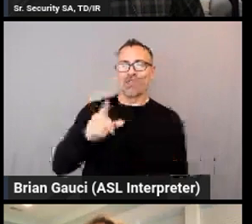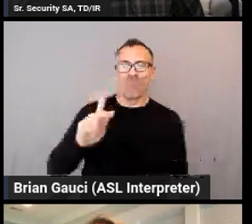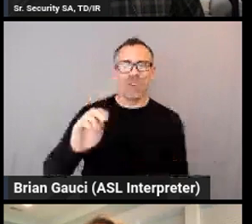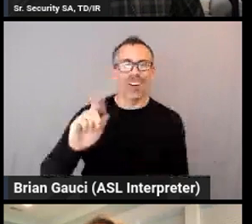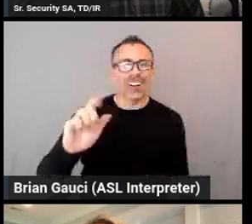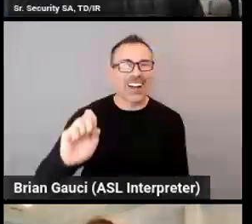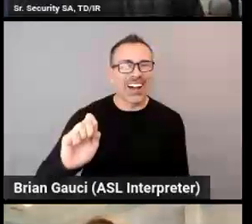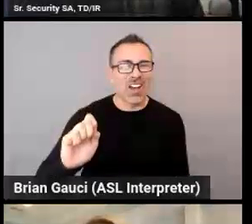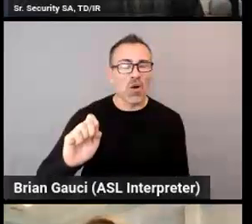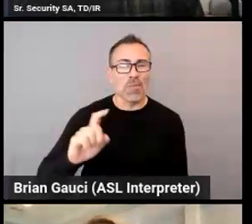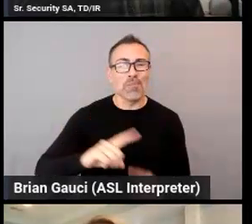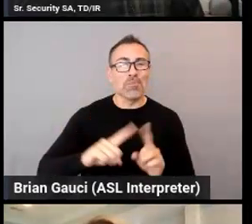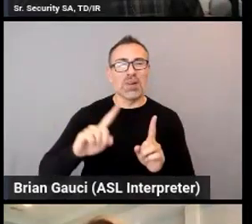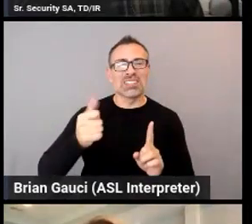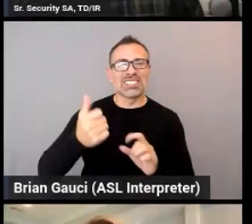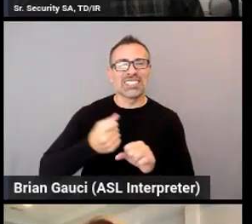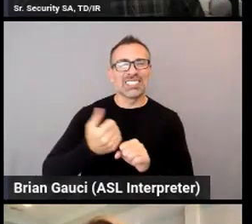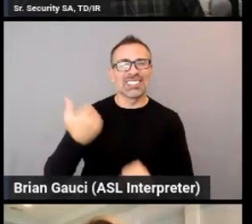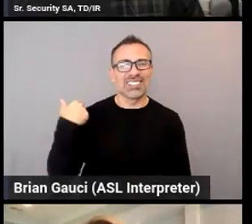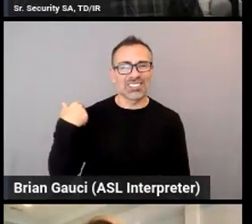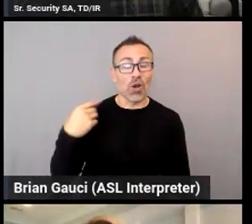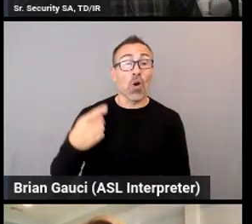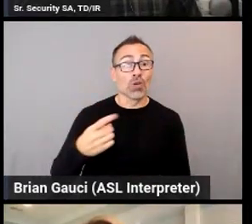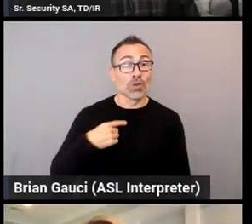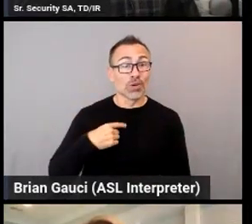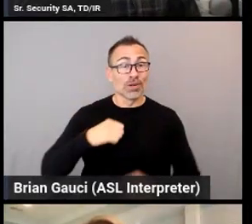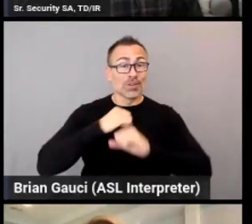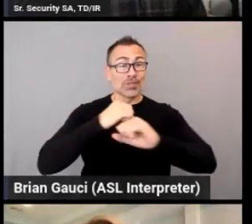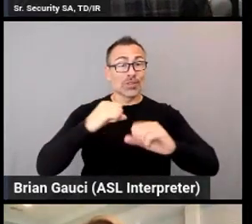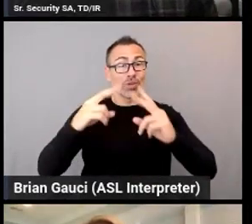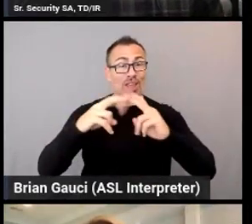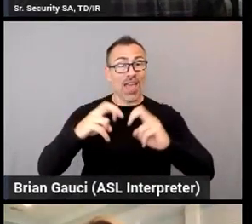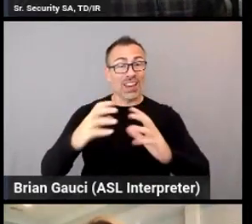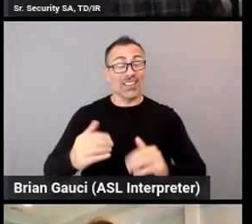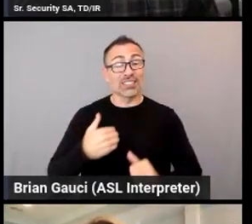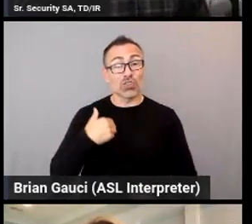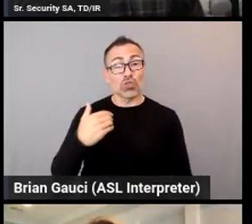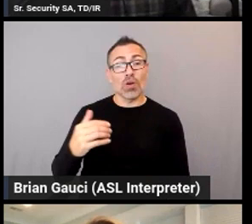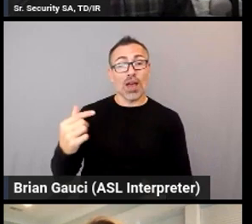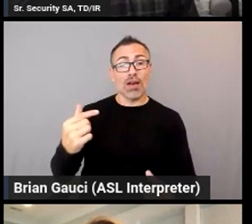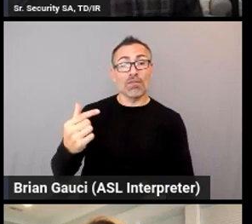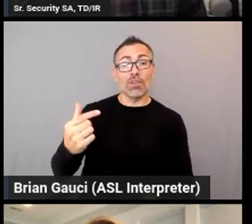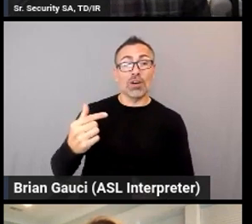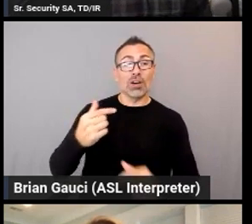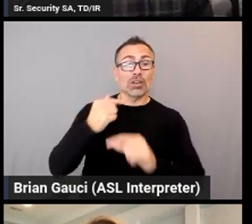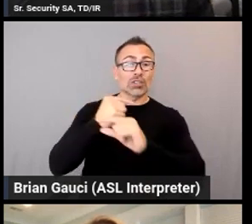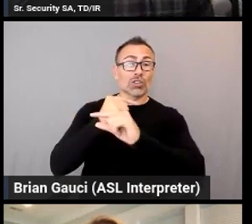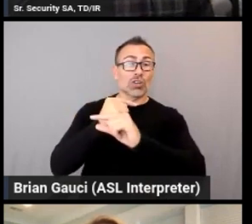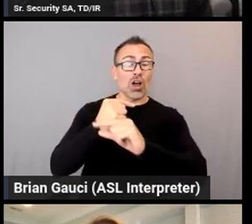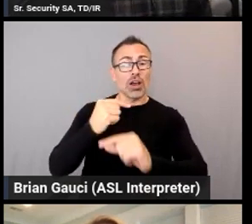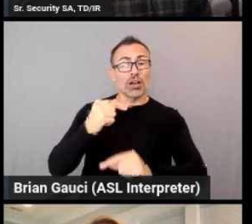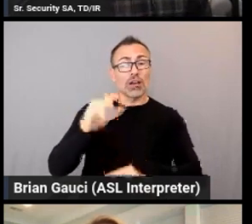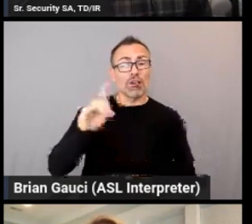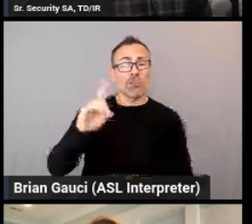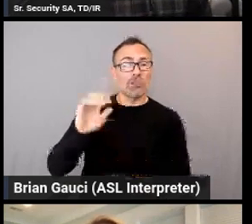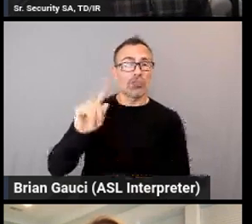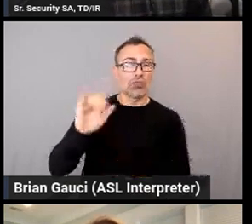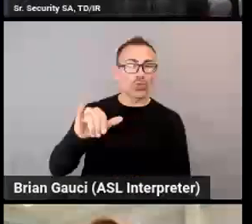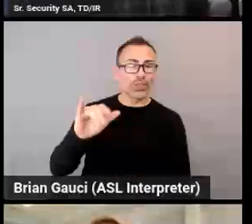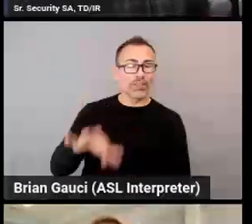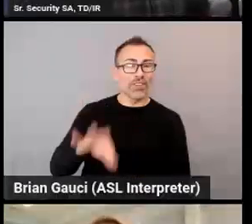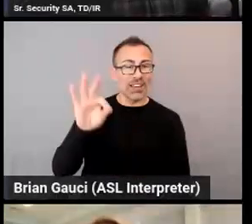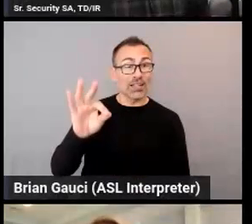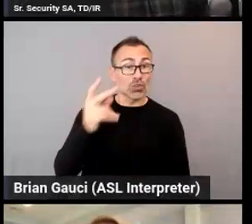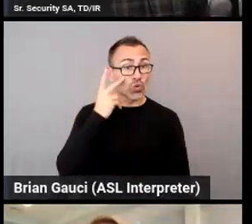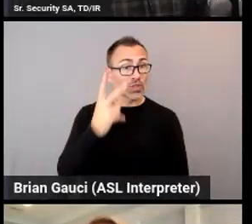security analyst, and you've got a guard duty finding, and you say, like Anna was showing you, right? I can see this guard duty finding. I can see